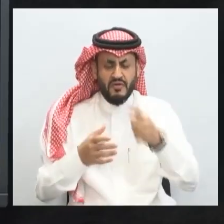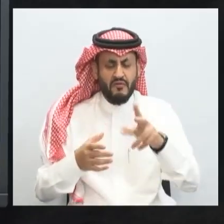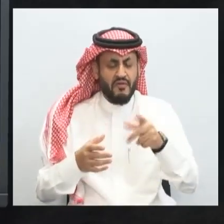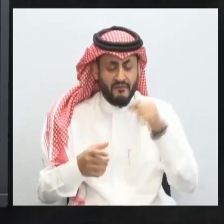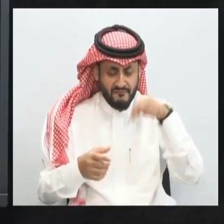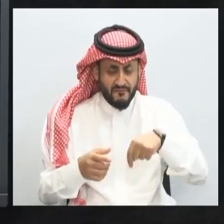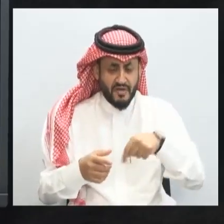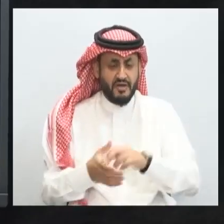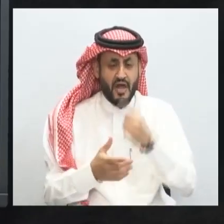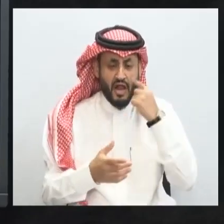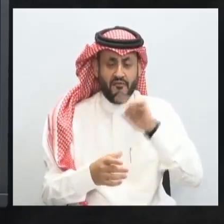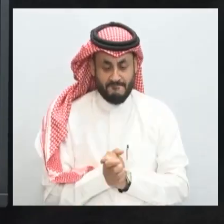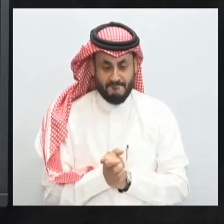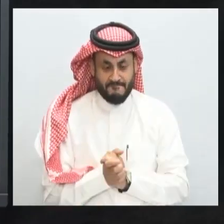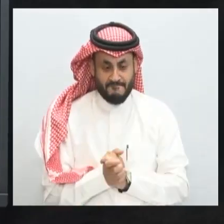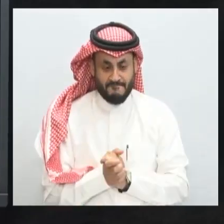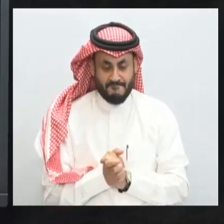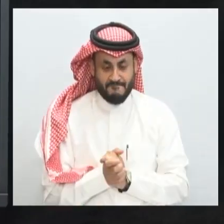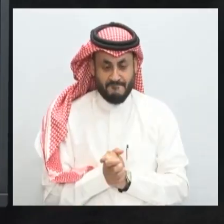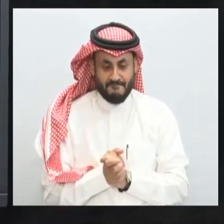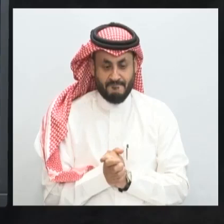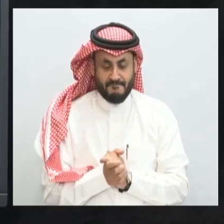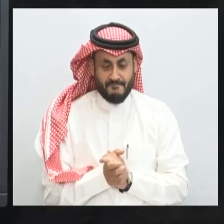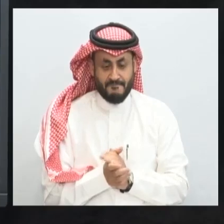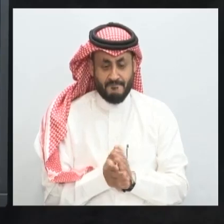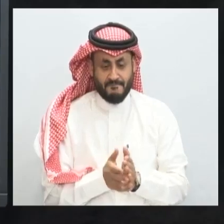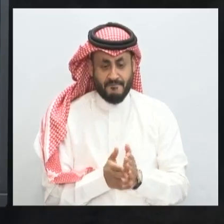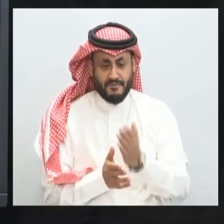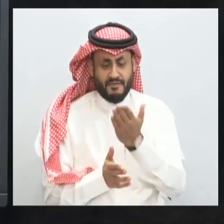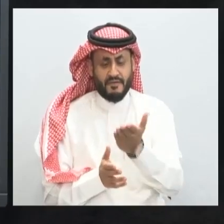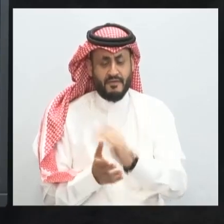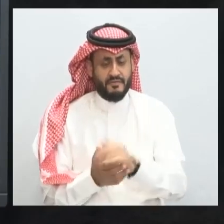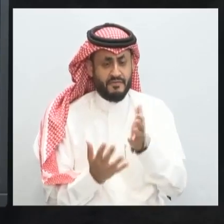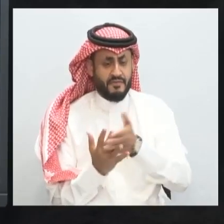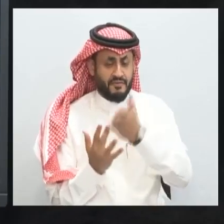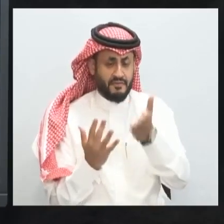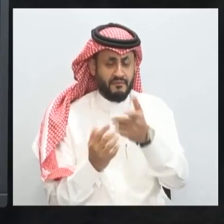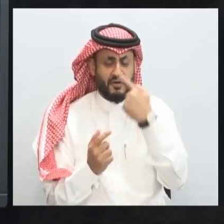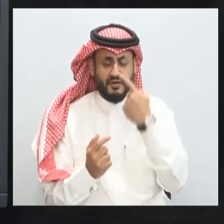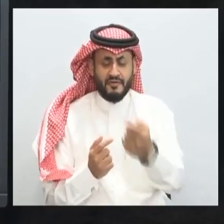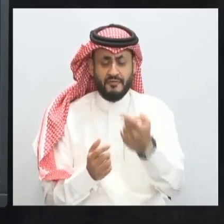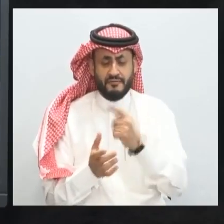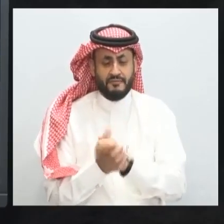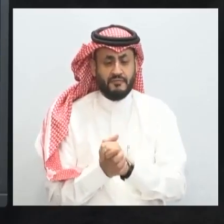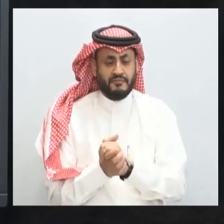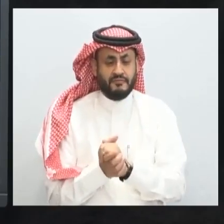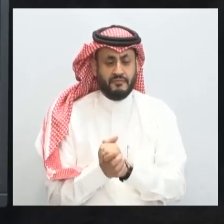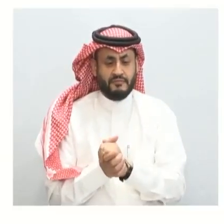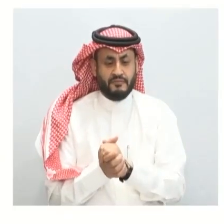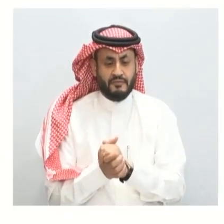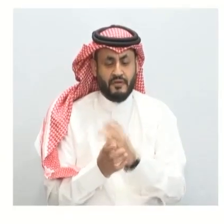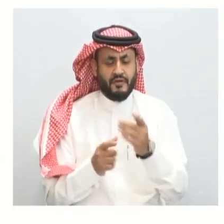if it is true or not. Okay, so we have here, we're going to start with the second part here, as you can see. Now we have